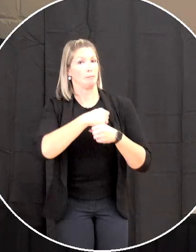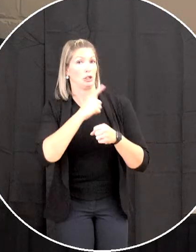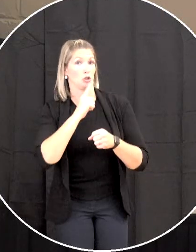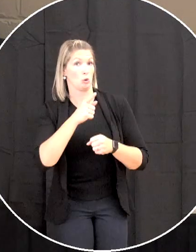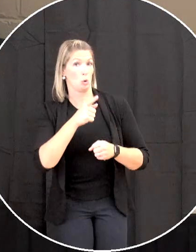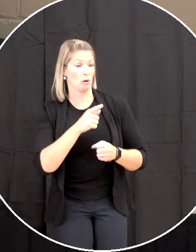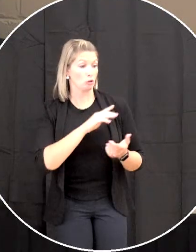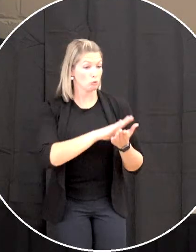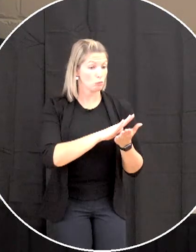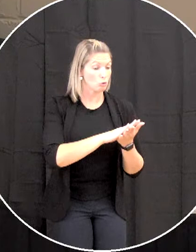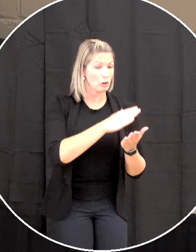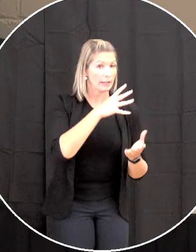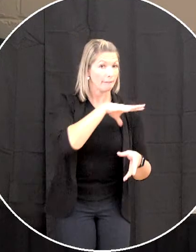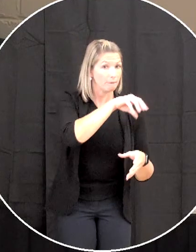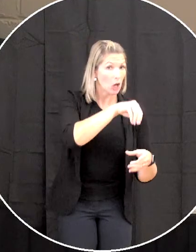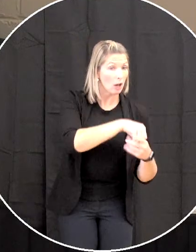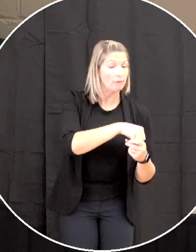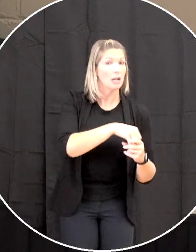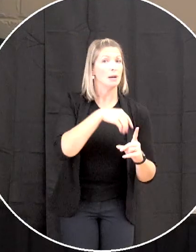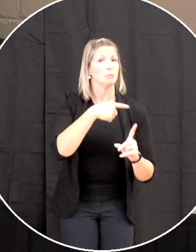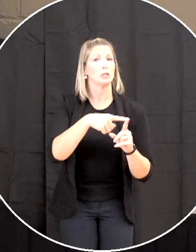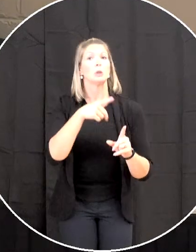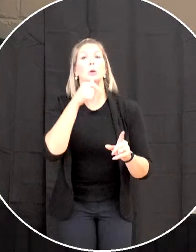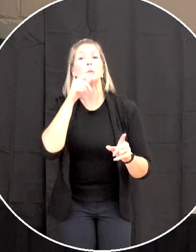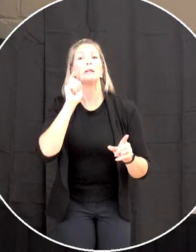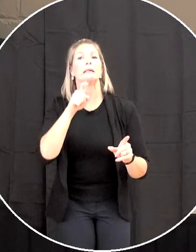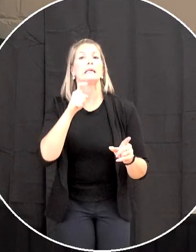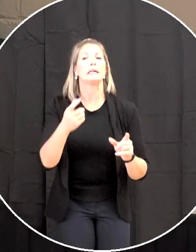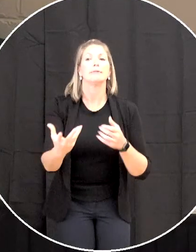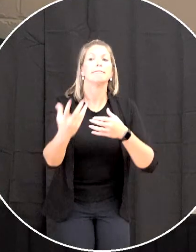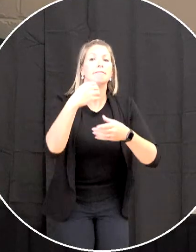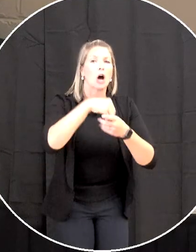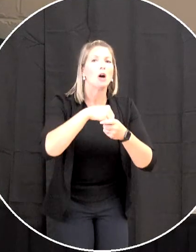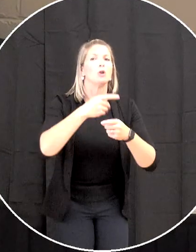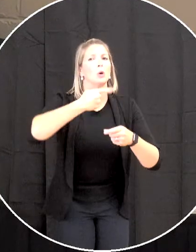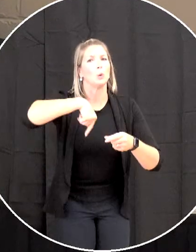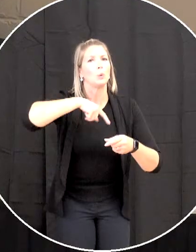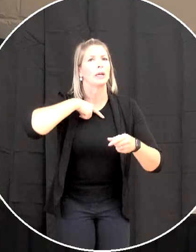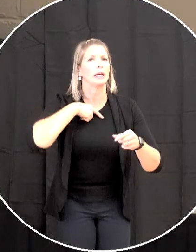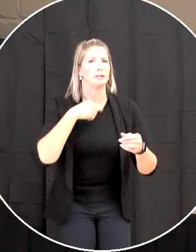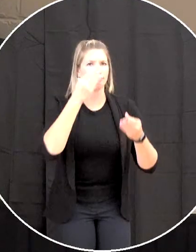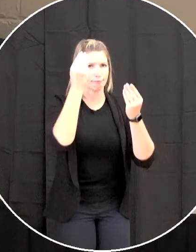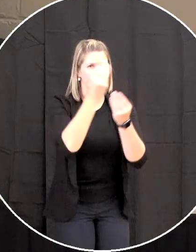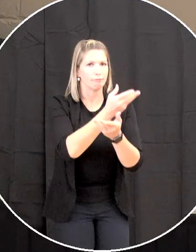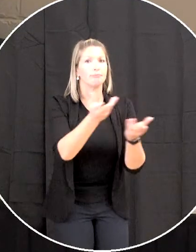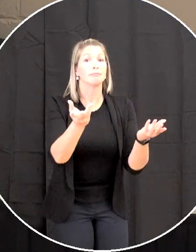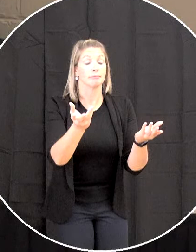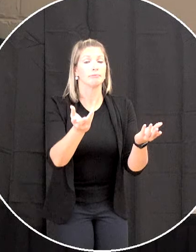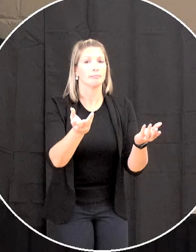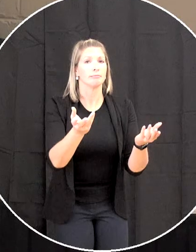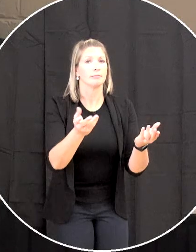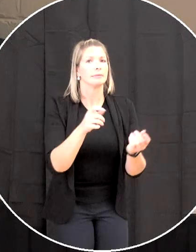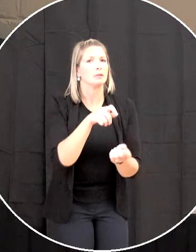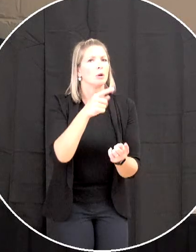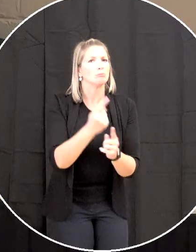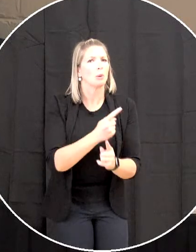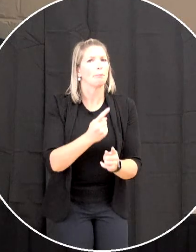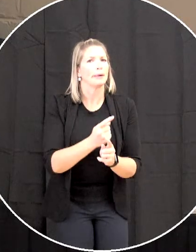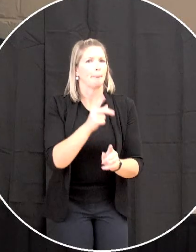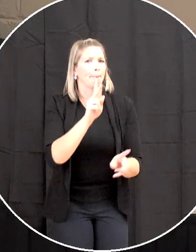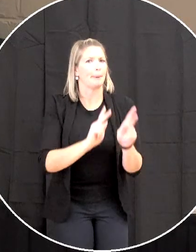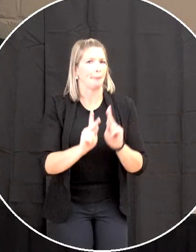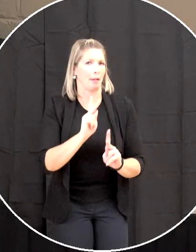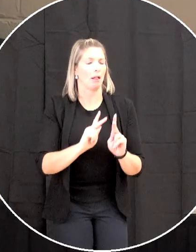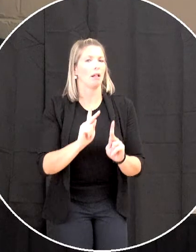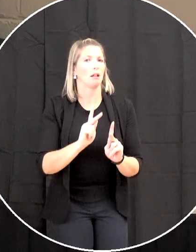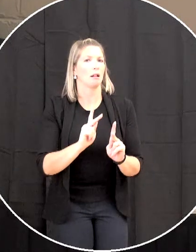in the piece. In terms of the issues, normally what would happen is the district would be